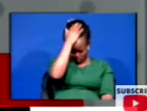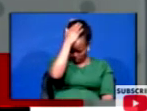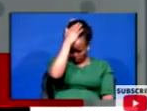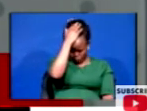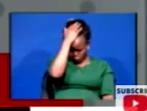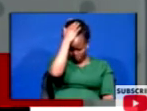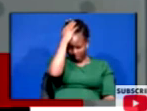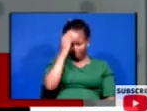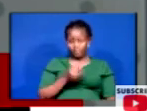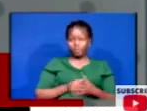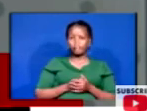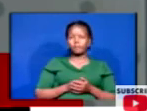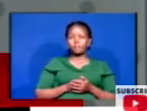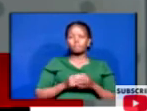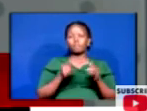with magnanimity,